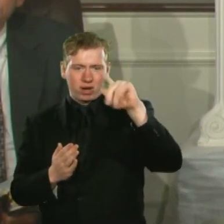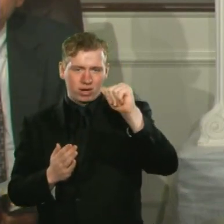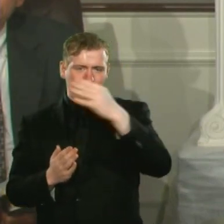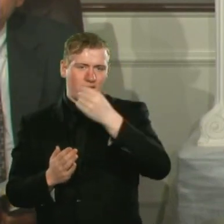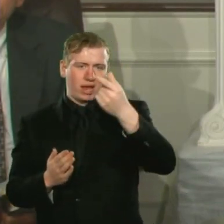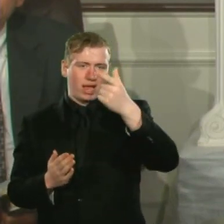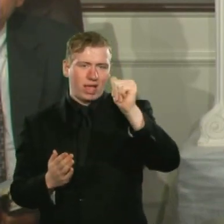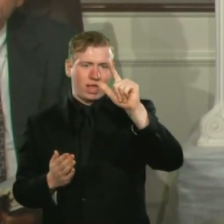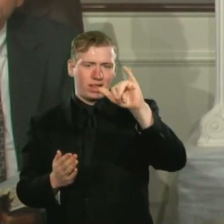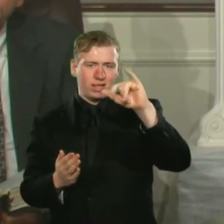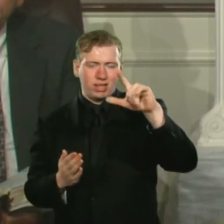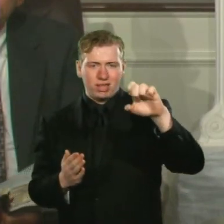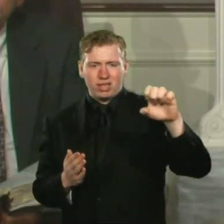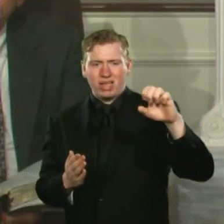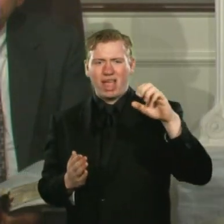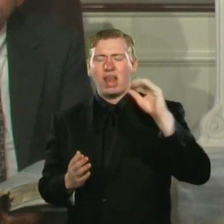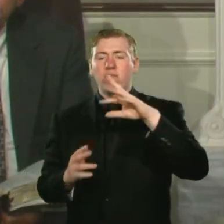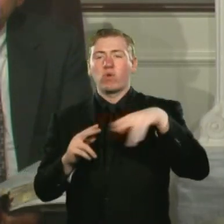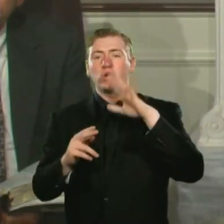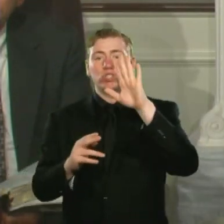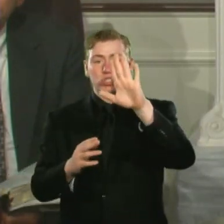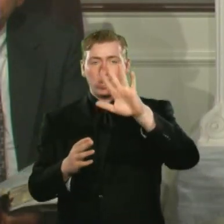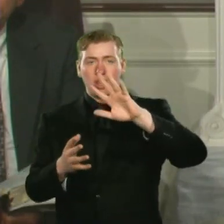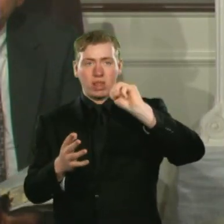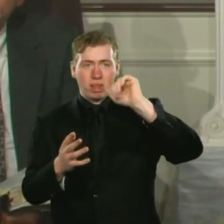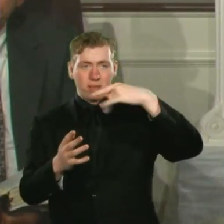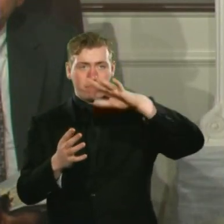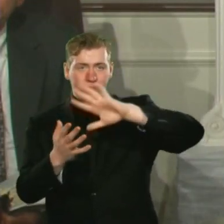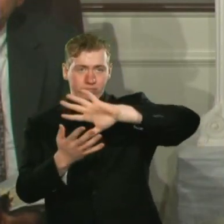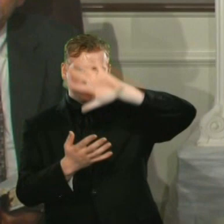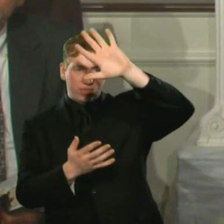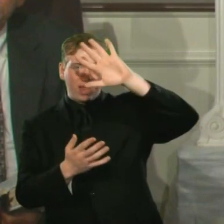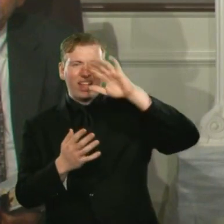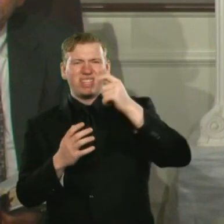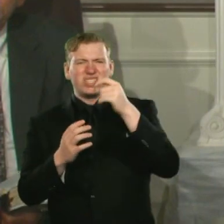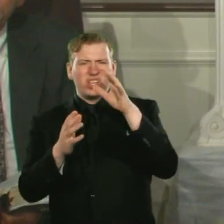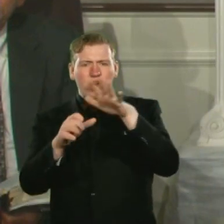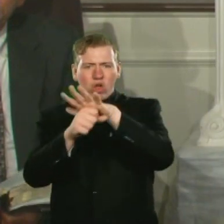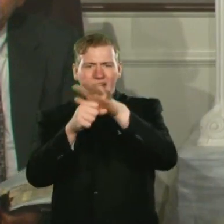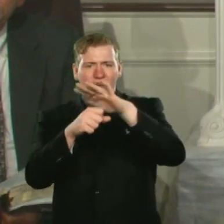course, your geography there is a little area between